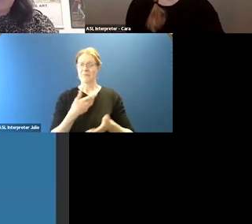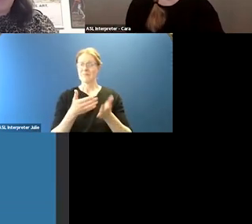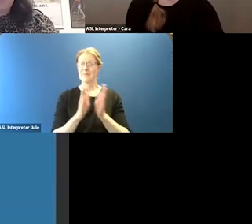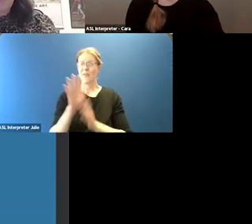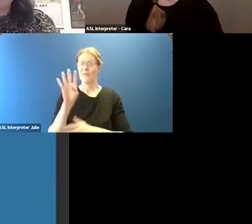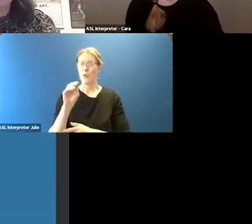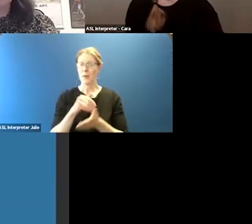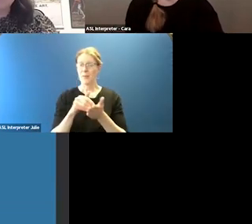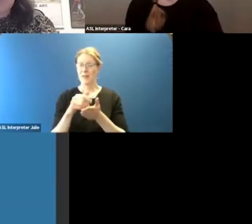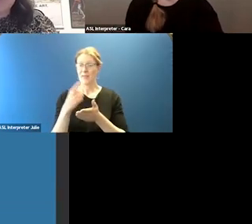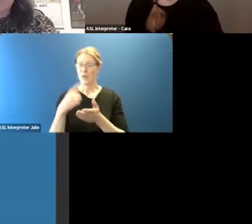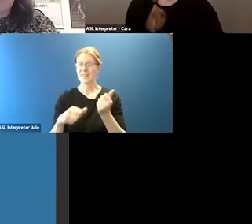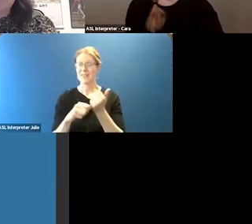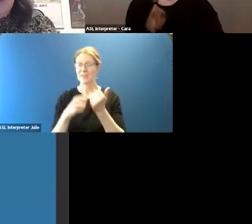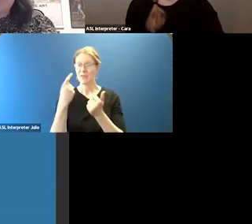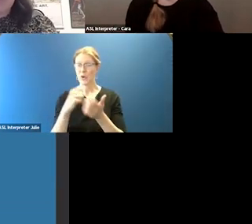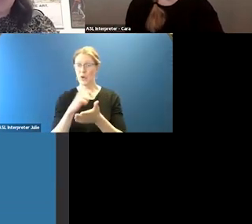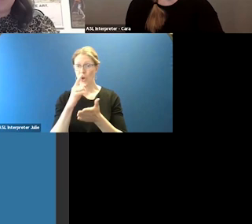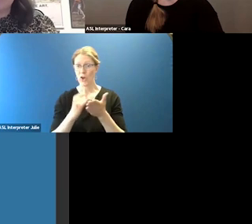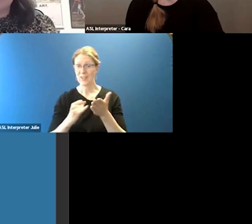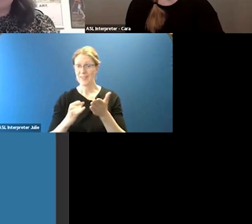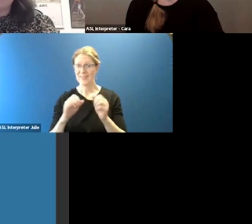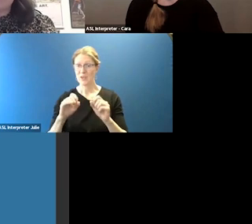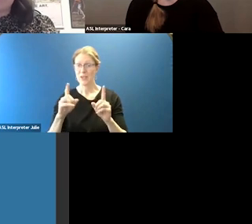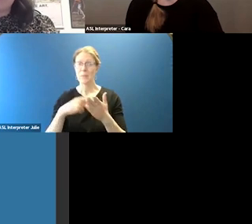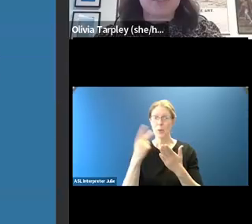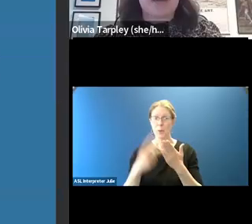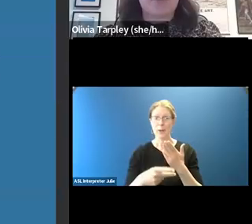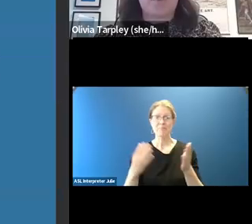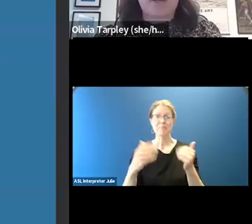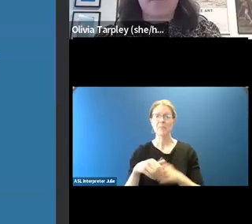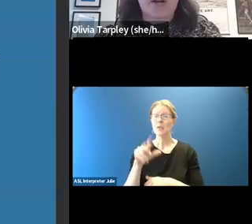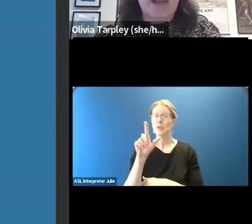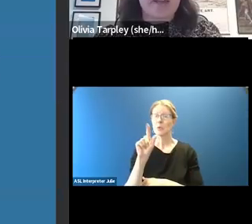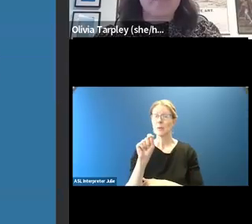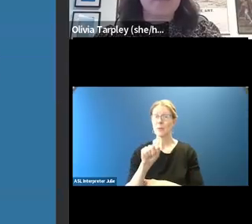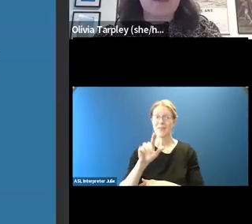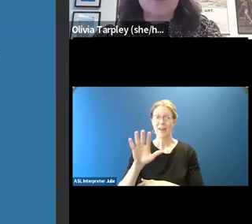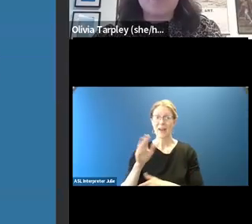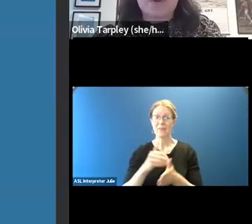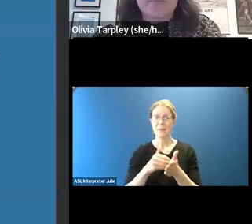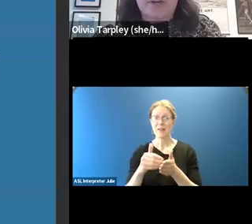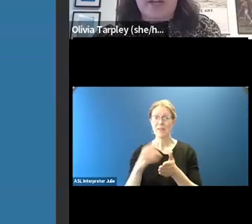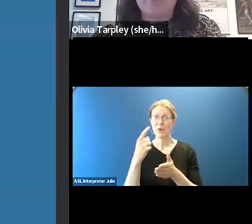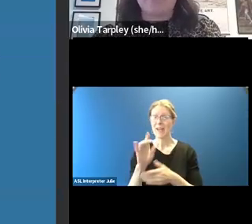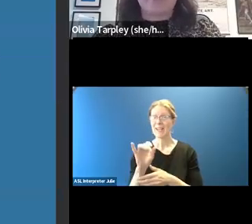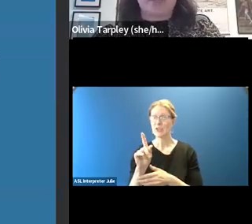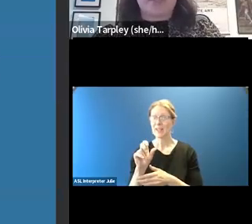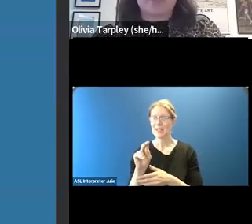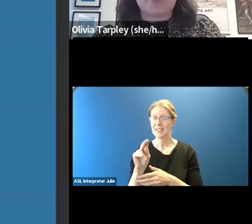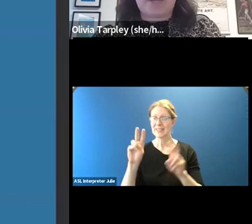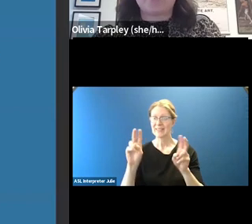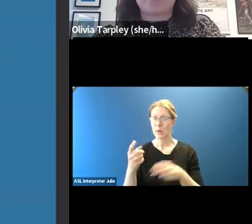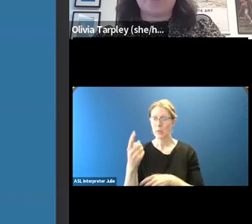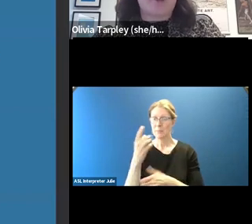Education program, $20.5 billion for Education Title I, Part A, $3 billion for